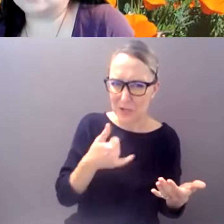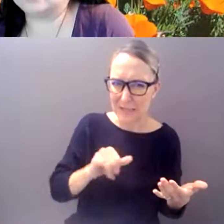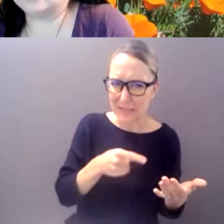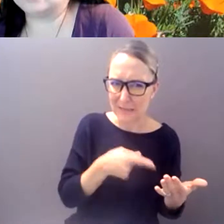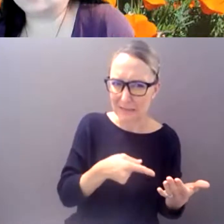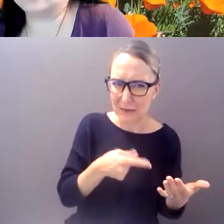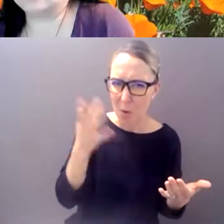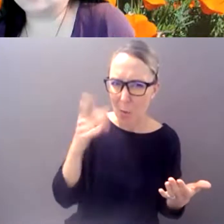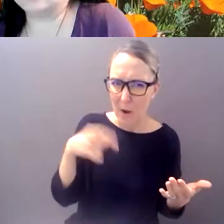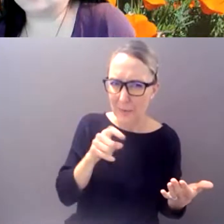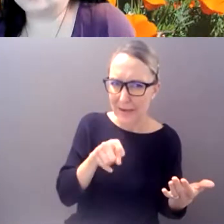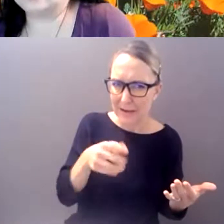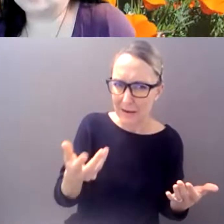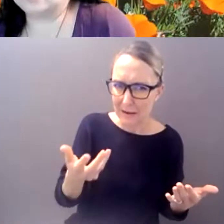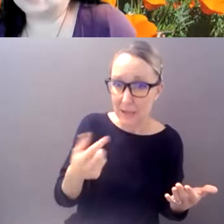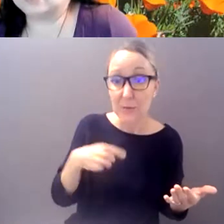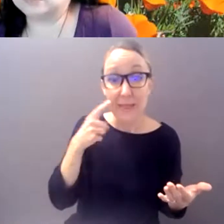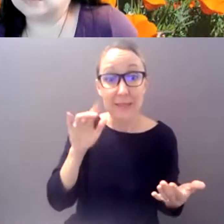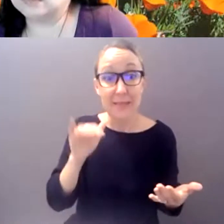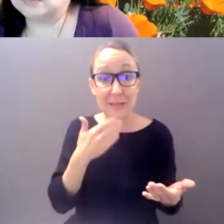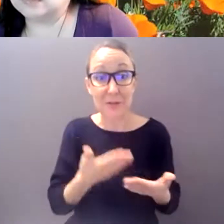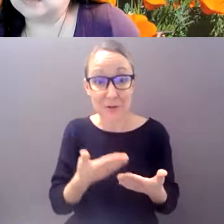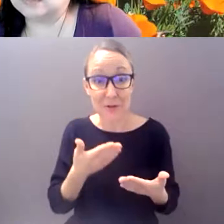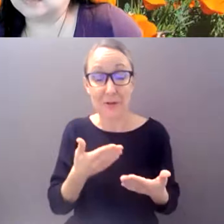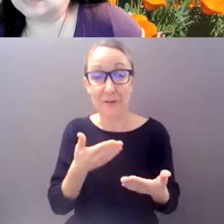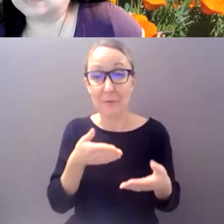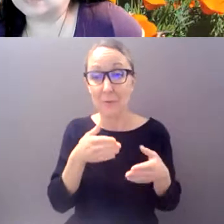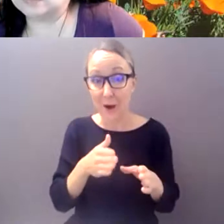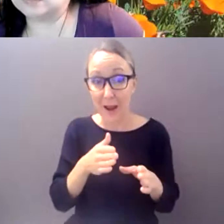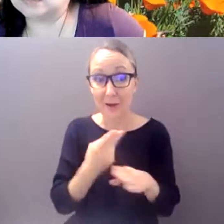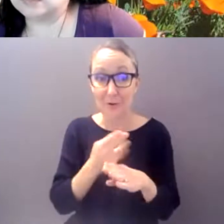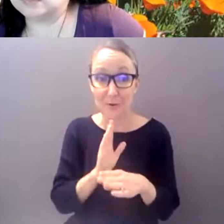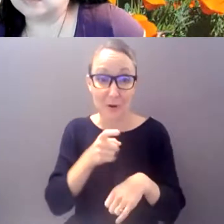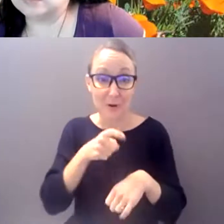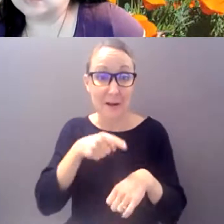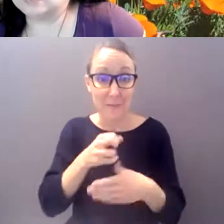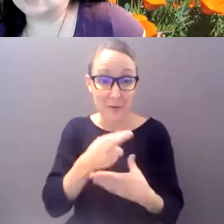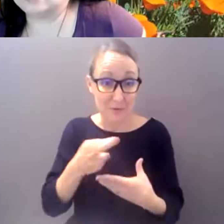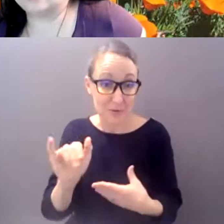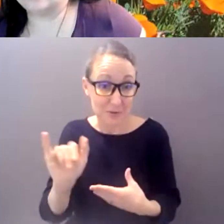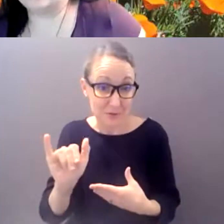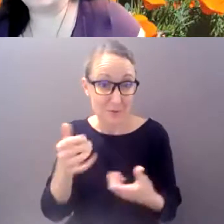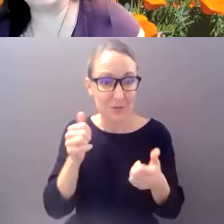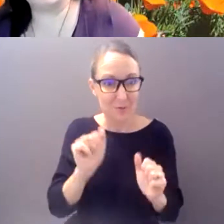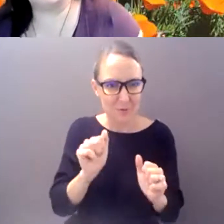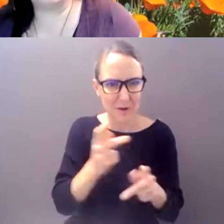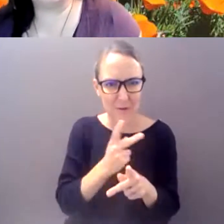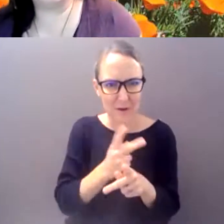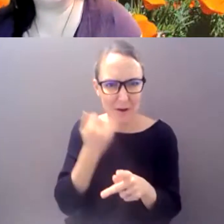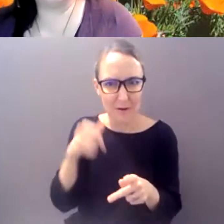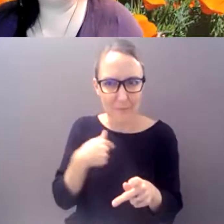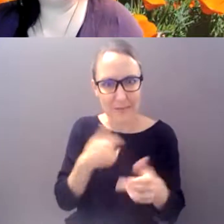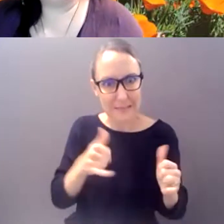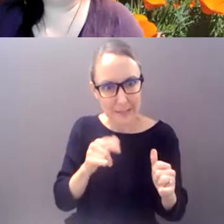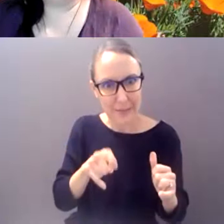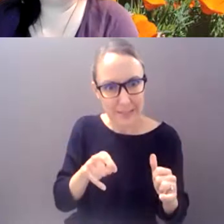also part of being good stewards of our staff time and our resources. But I also have been